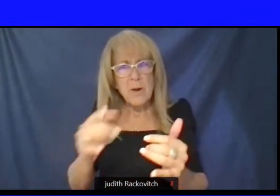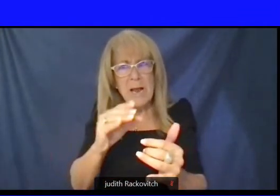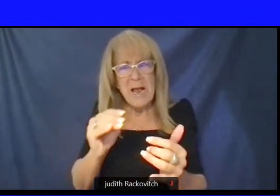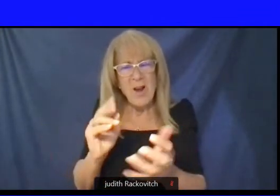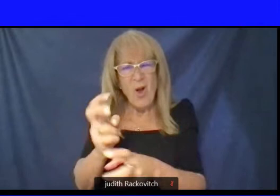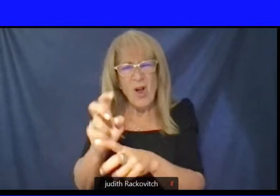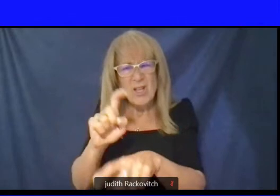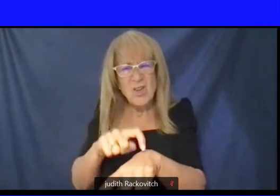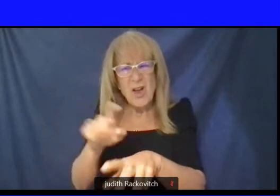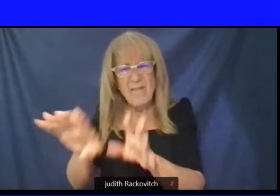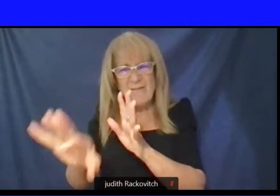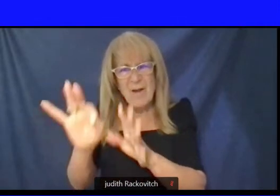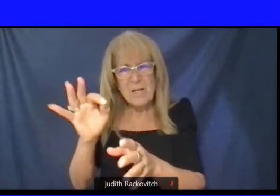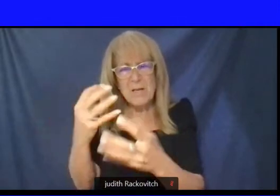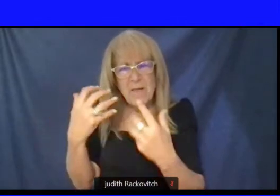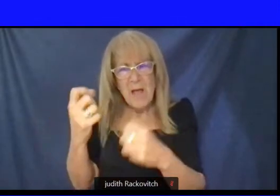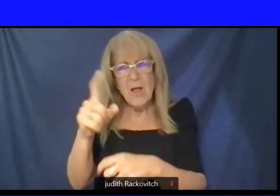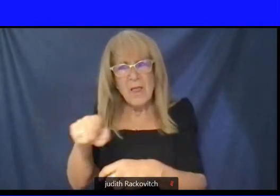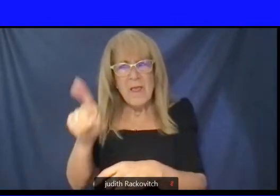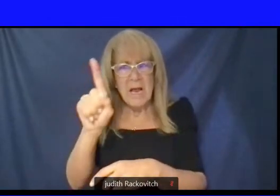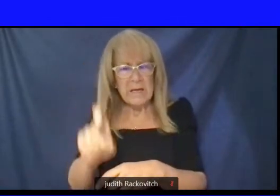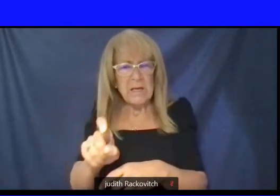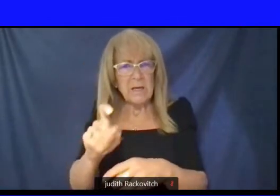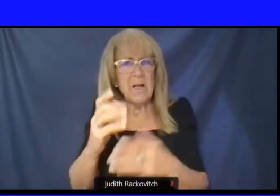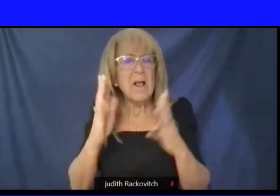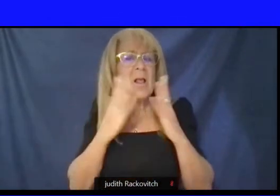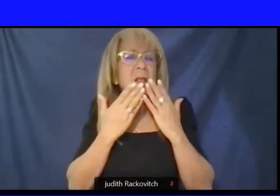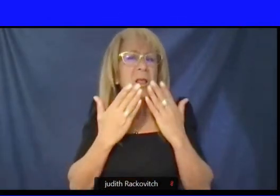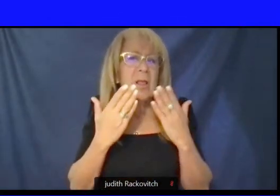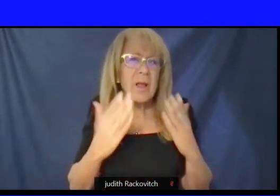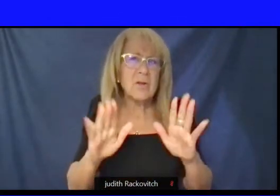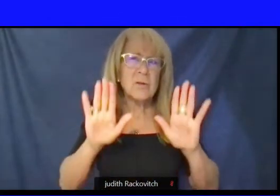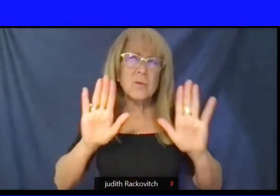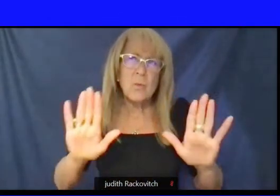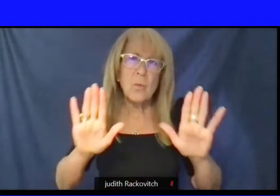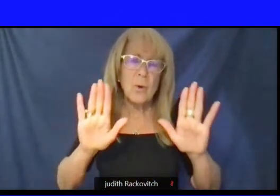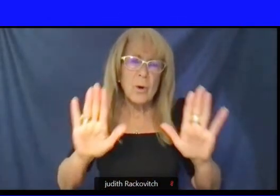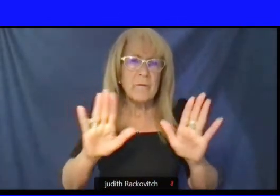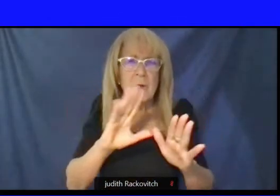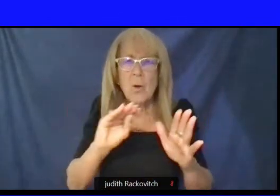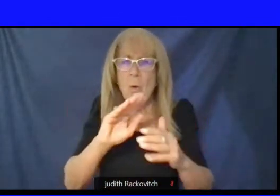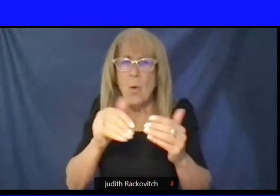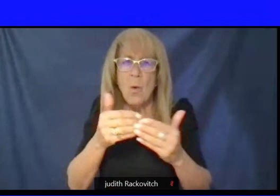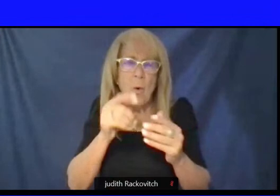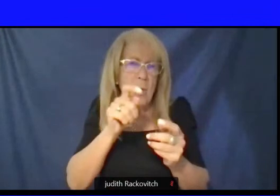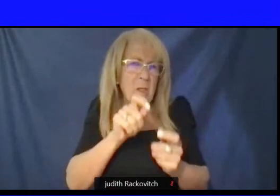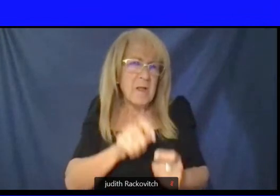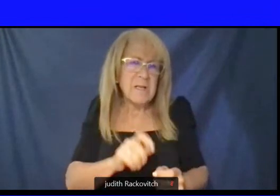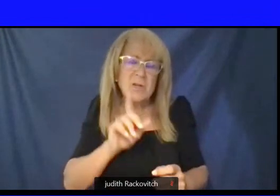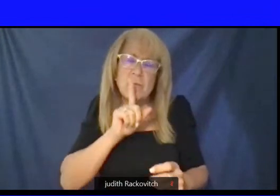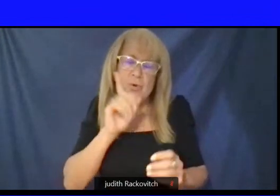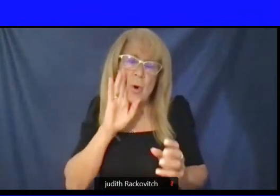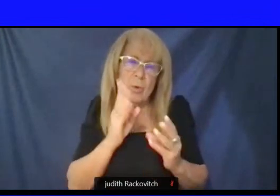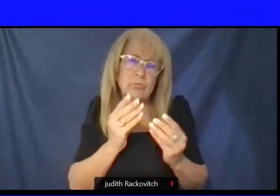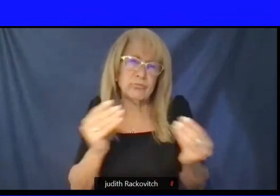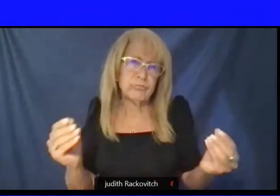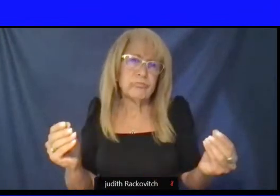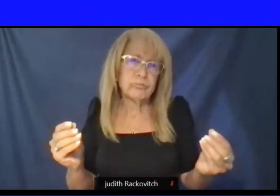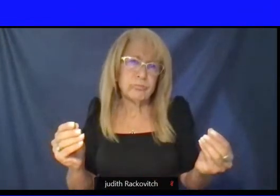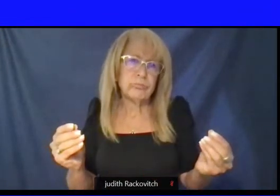others? In other words, have we kind of weeded out if there are some that are not providing care as well, and in